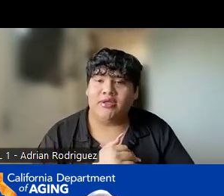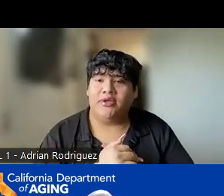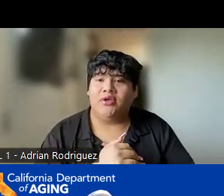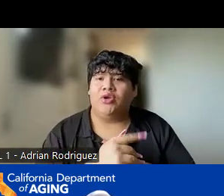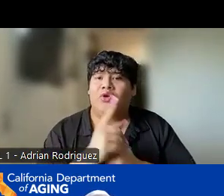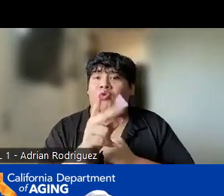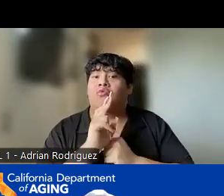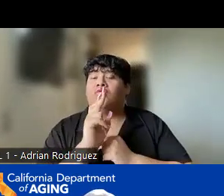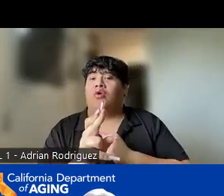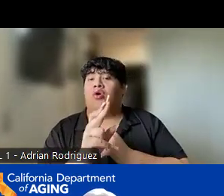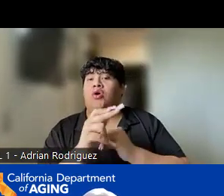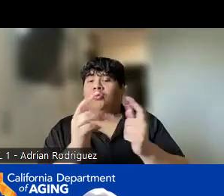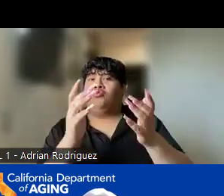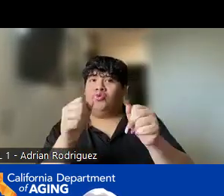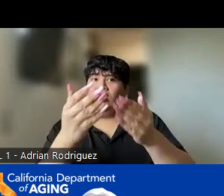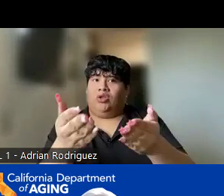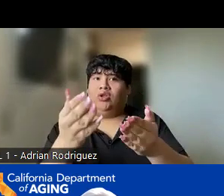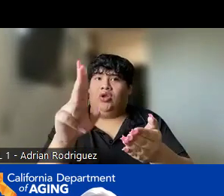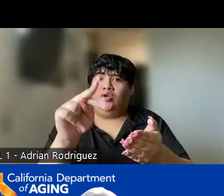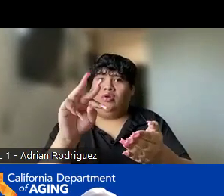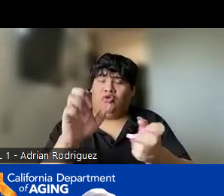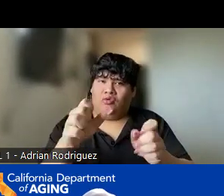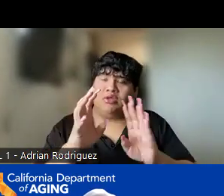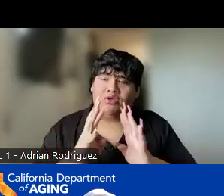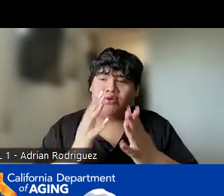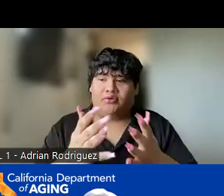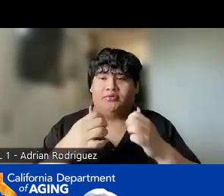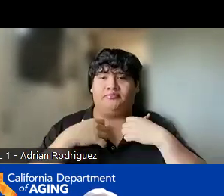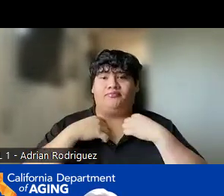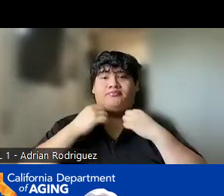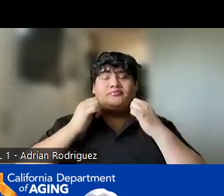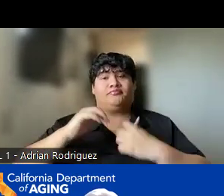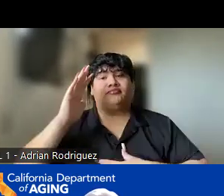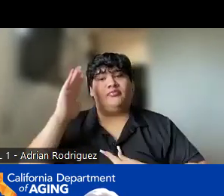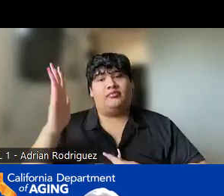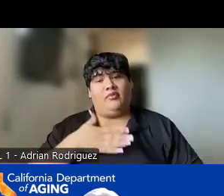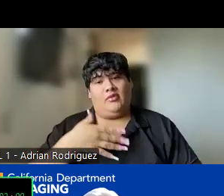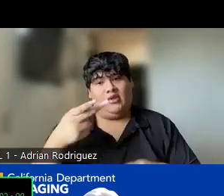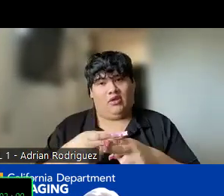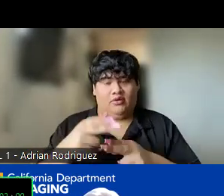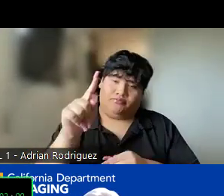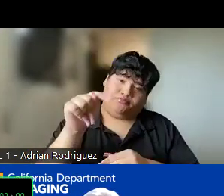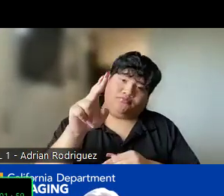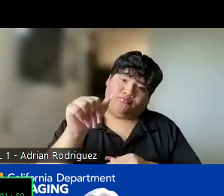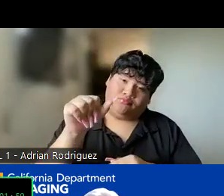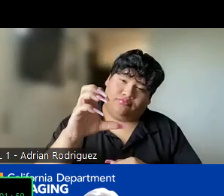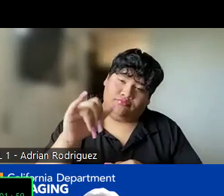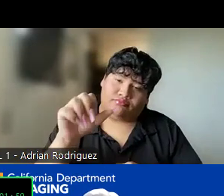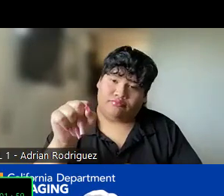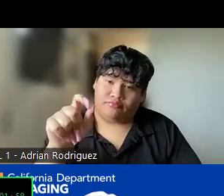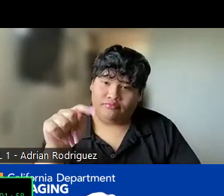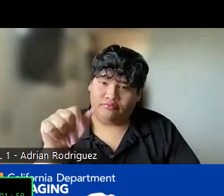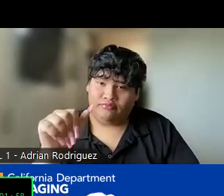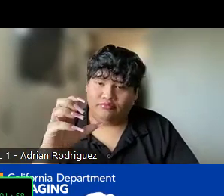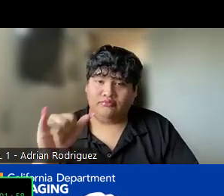you can unmute yourself. Go ahead. Hey, so thank you. I am Tracy Stacy, and I am the last. Oh, we don't